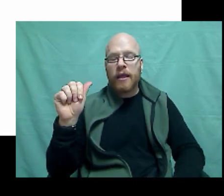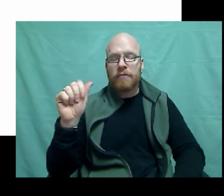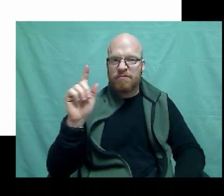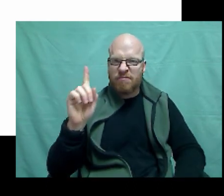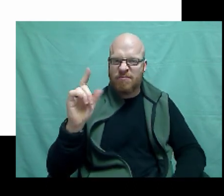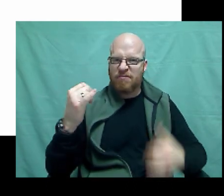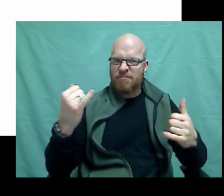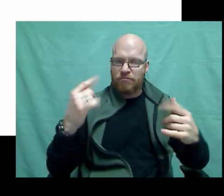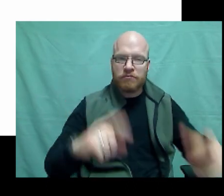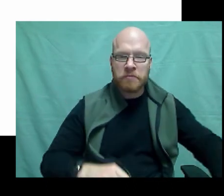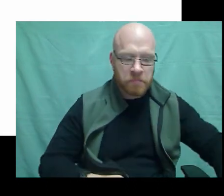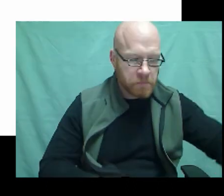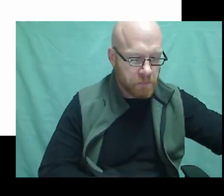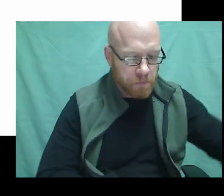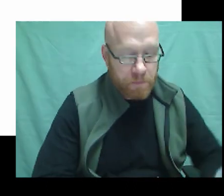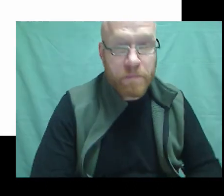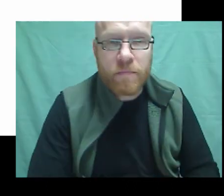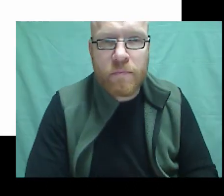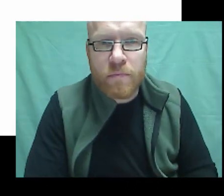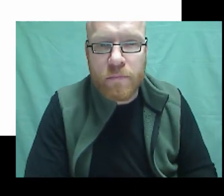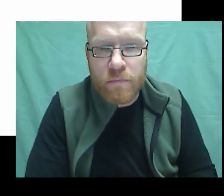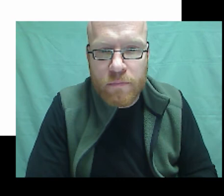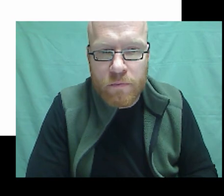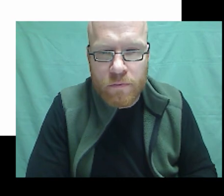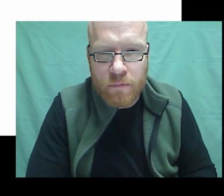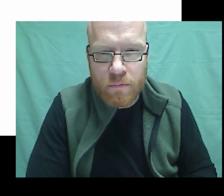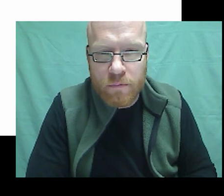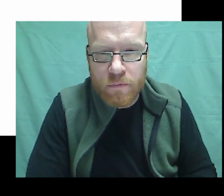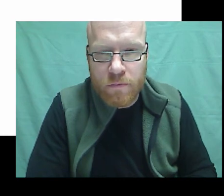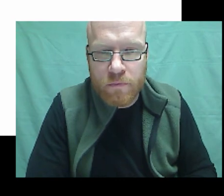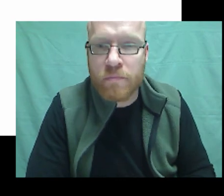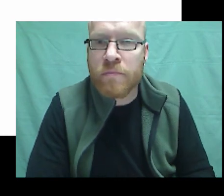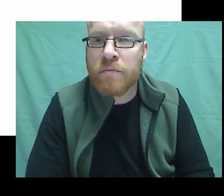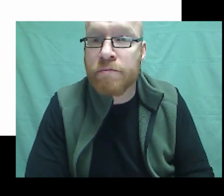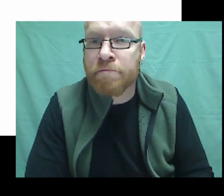terms equal to 0, and we'll solve for a.